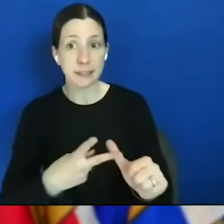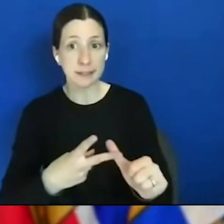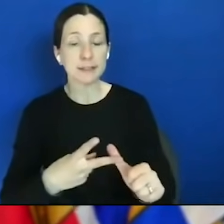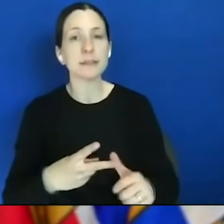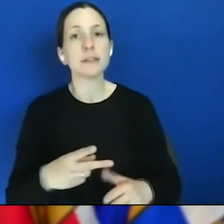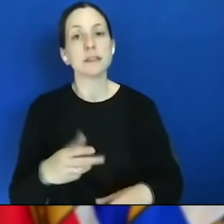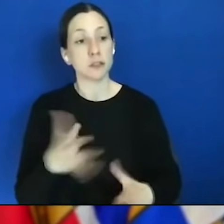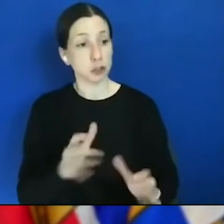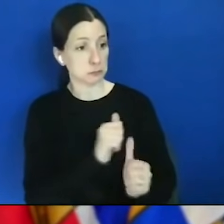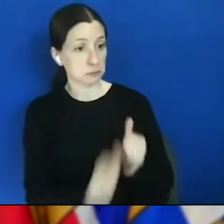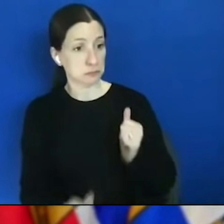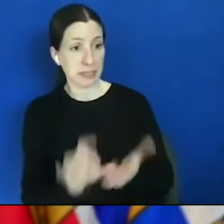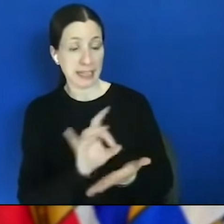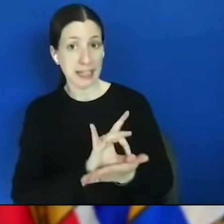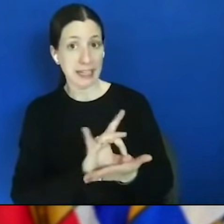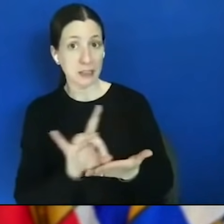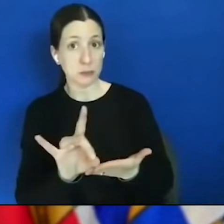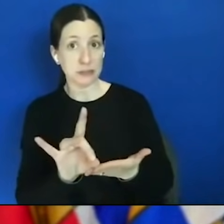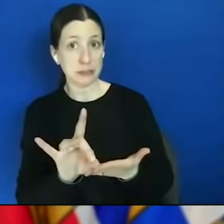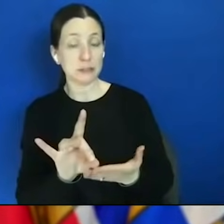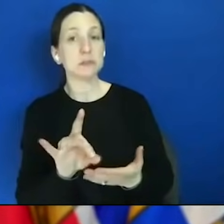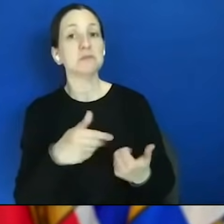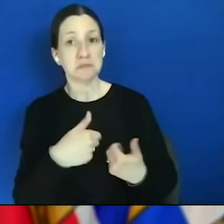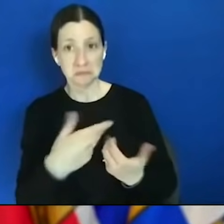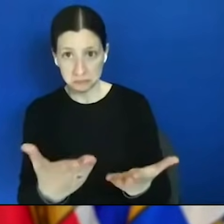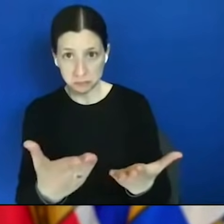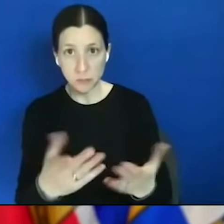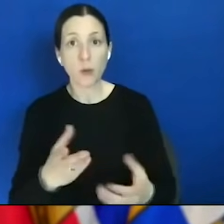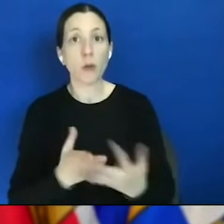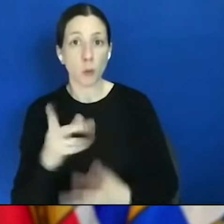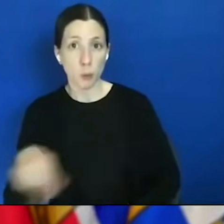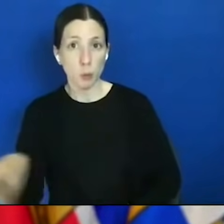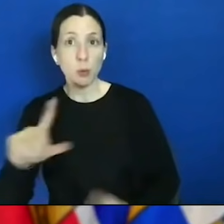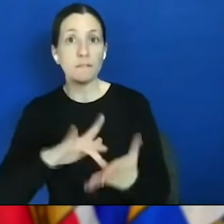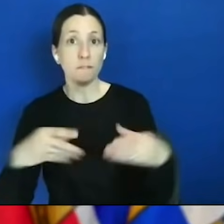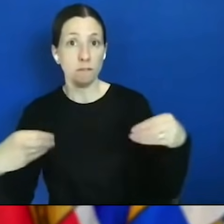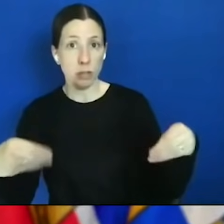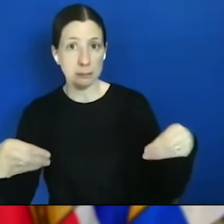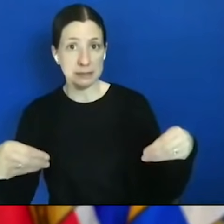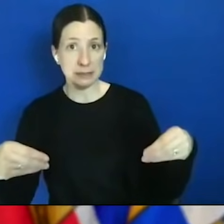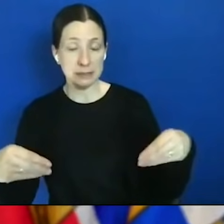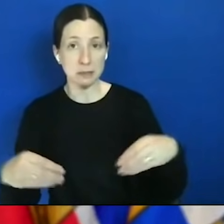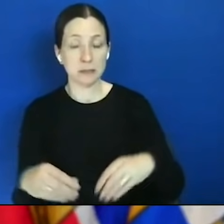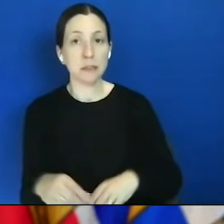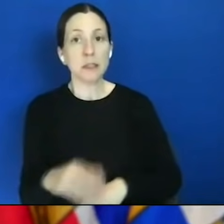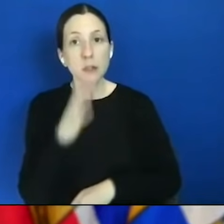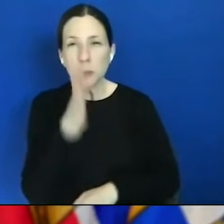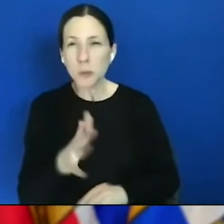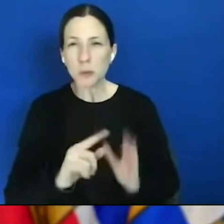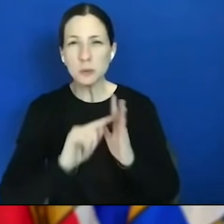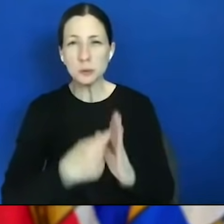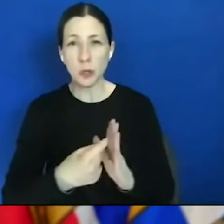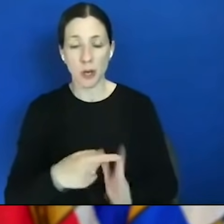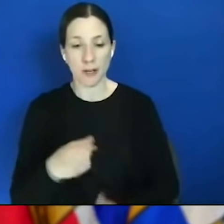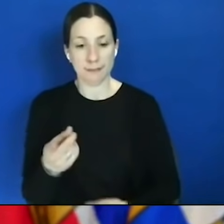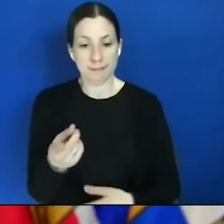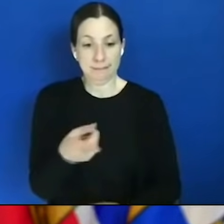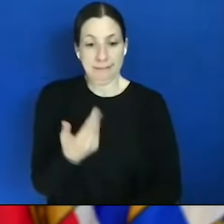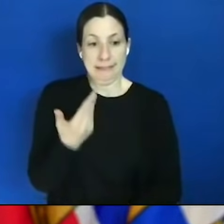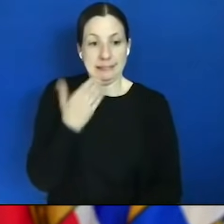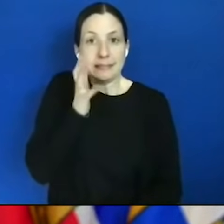at least 8 weeks, it will be available to you through pharmacies. And that will be starting on